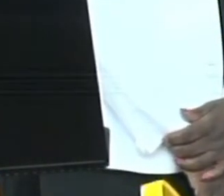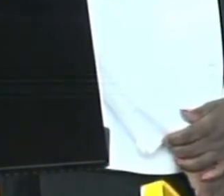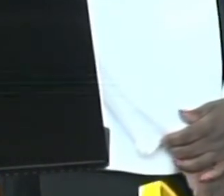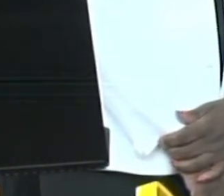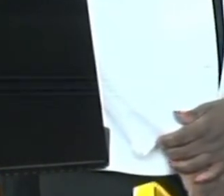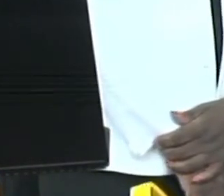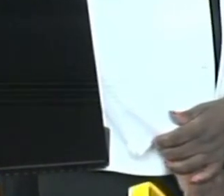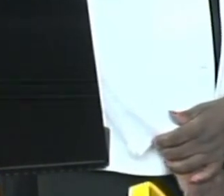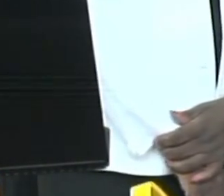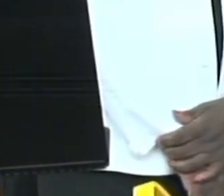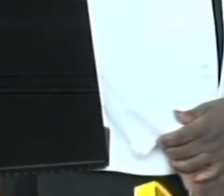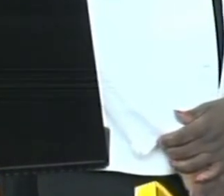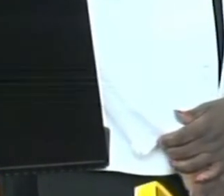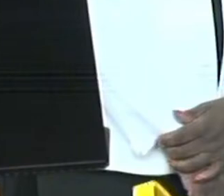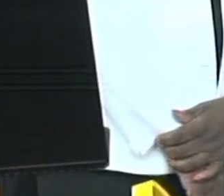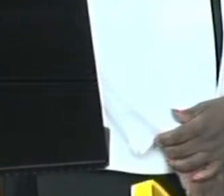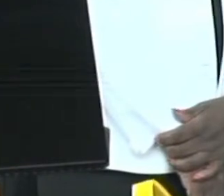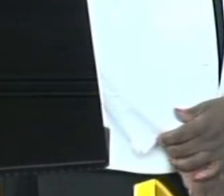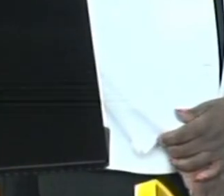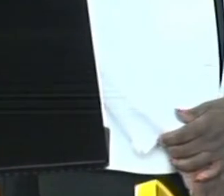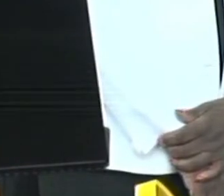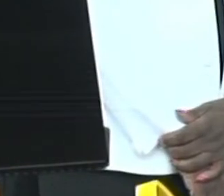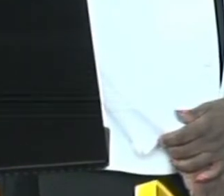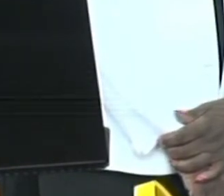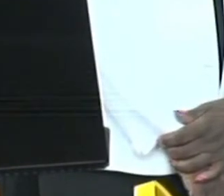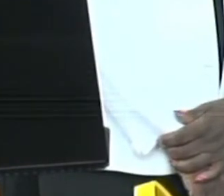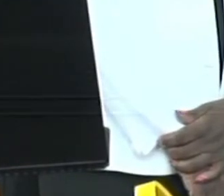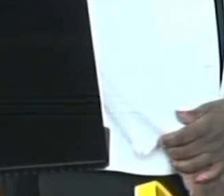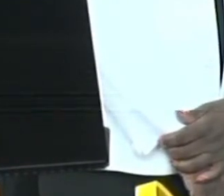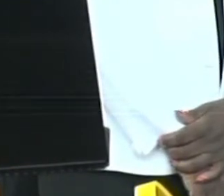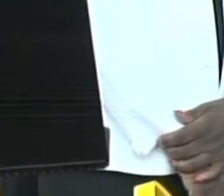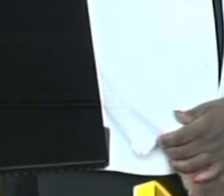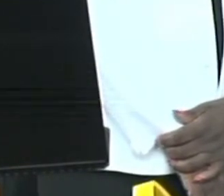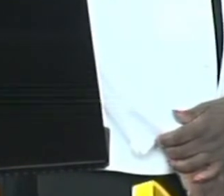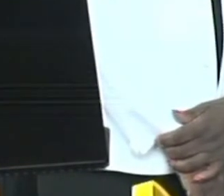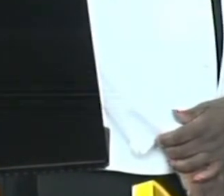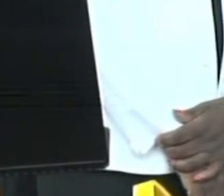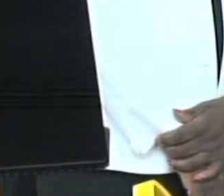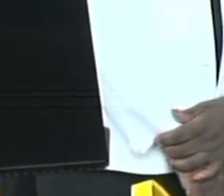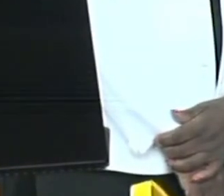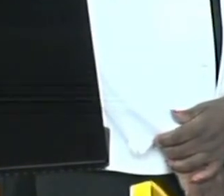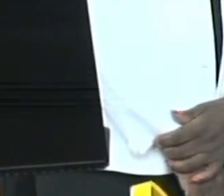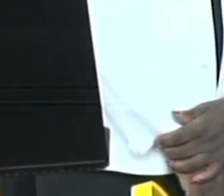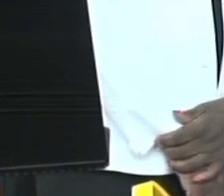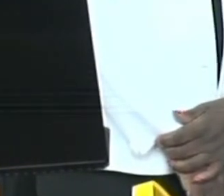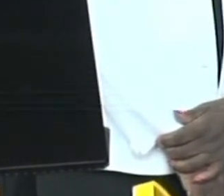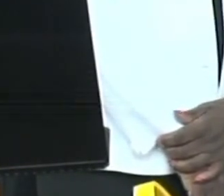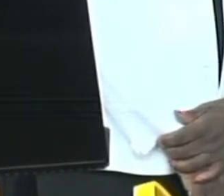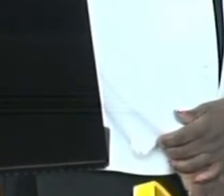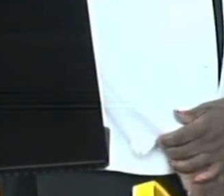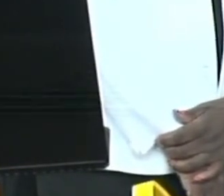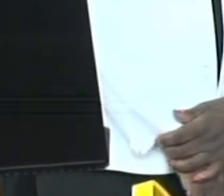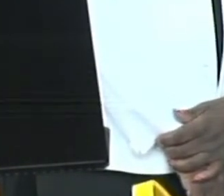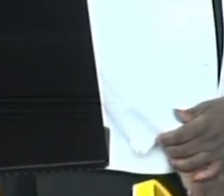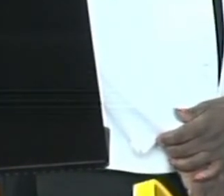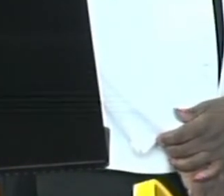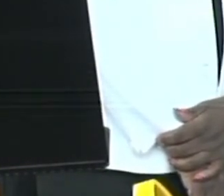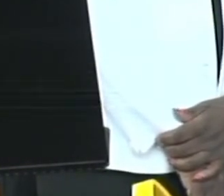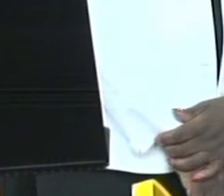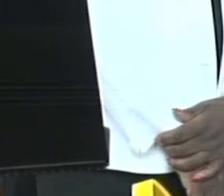and cover us with your Spirit. So that, Lord, whatever challenges, whatever burdens we have come, we may leave them at your